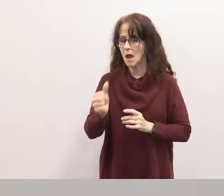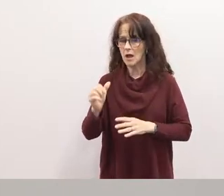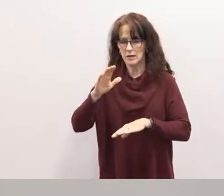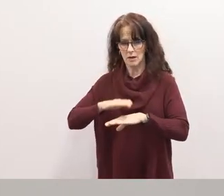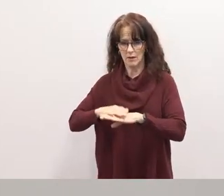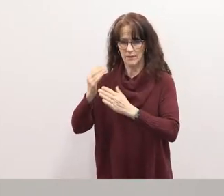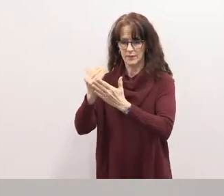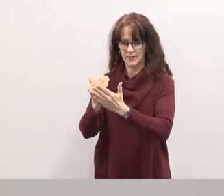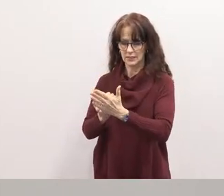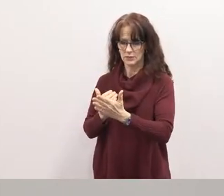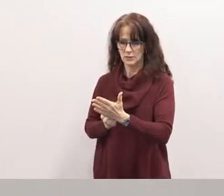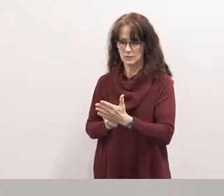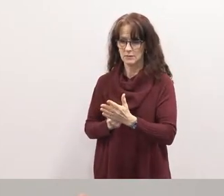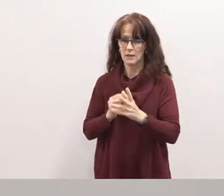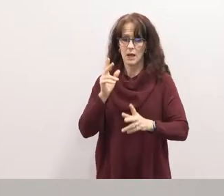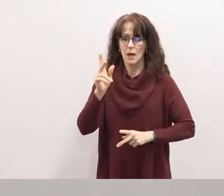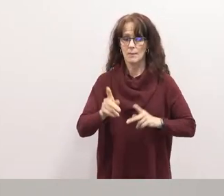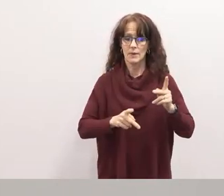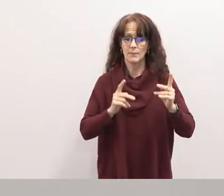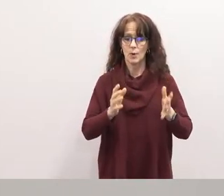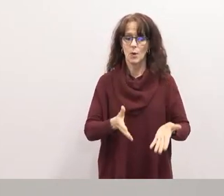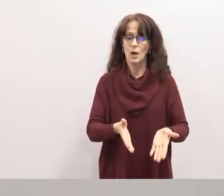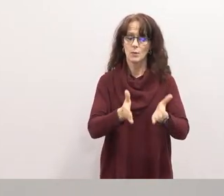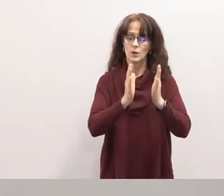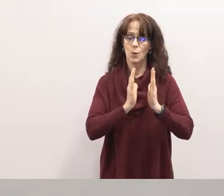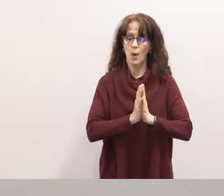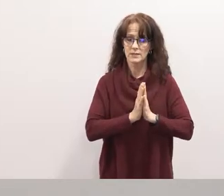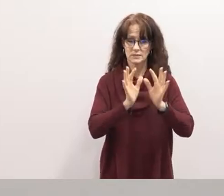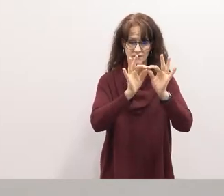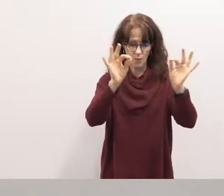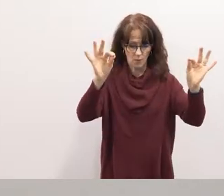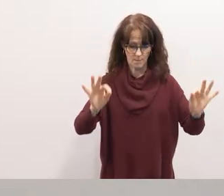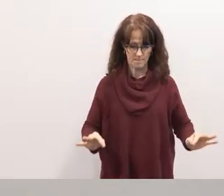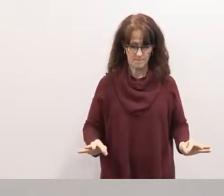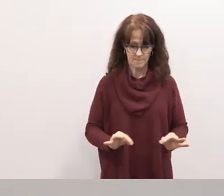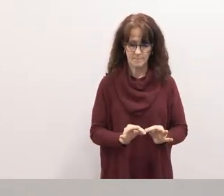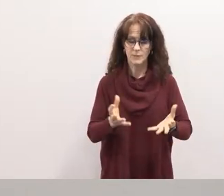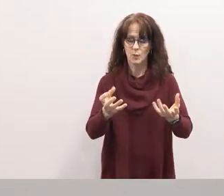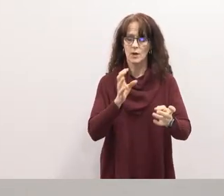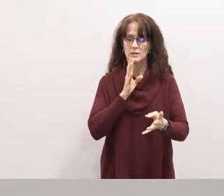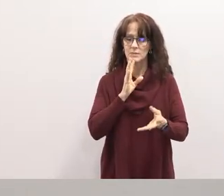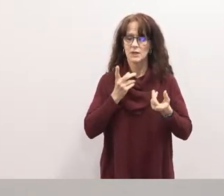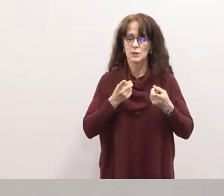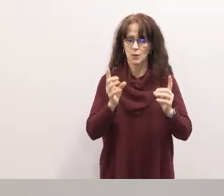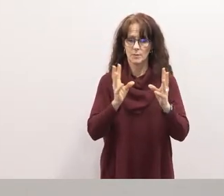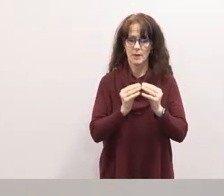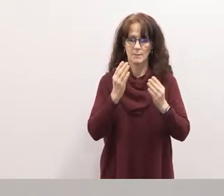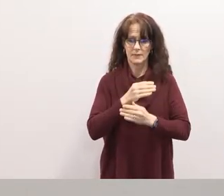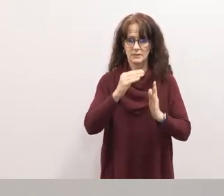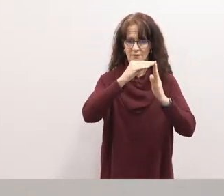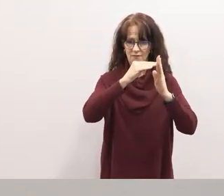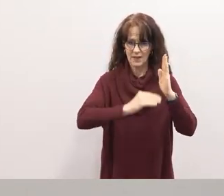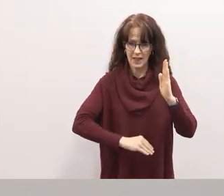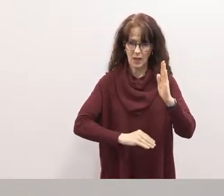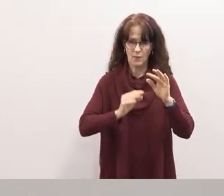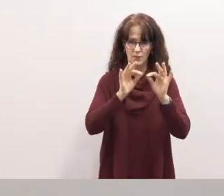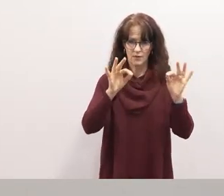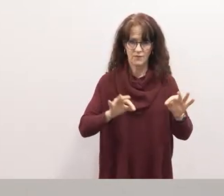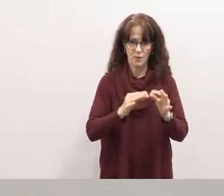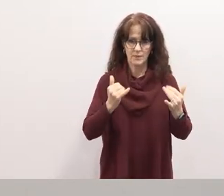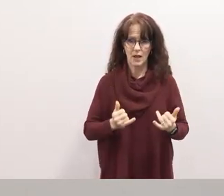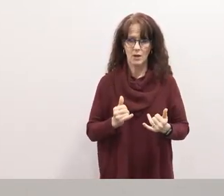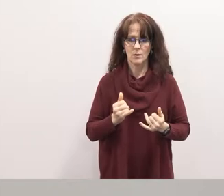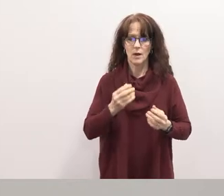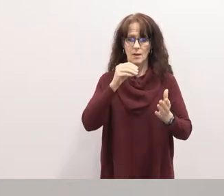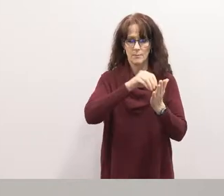provided forms here by where the secretary is sitting. And if you wish to speak during the meeting, please fill out a form now indicating your